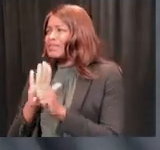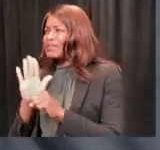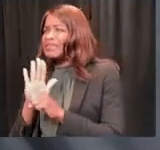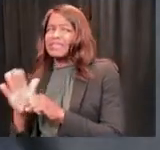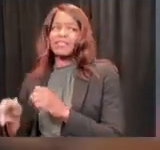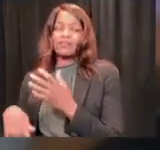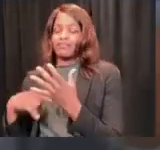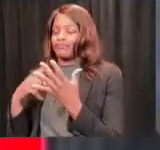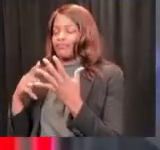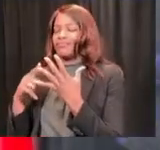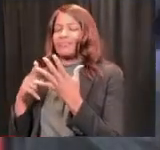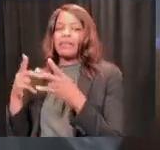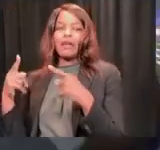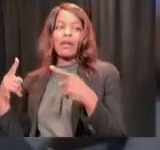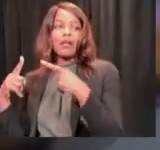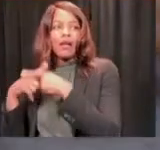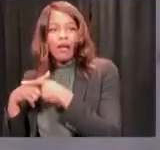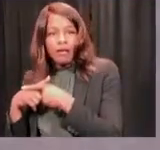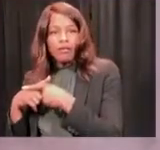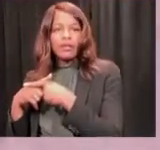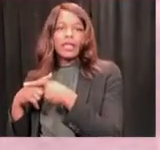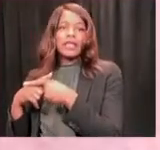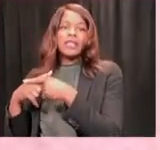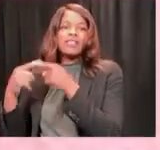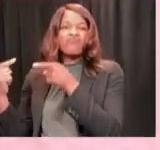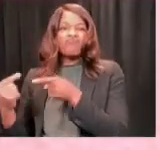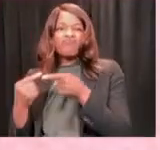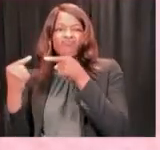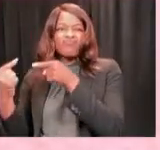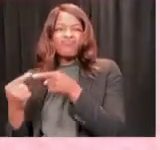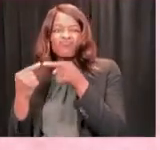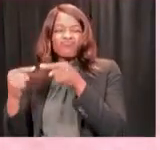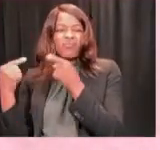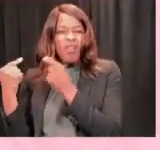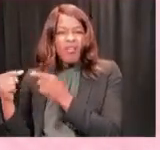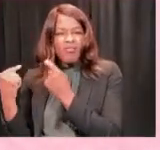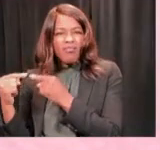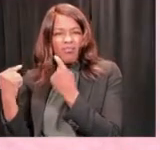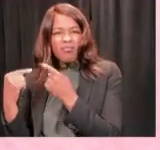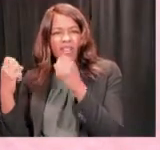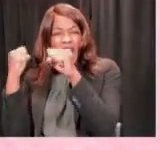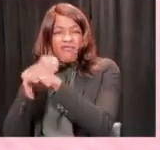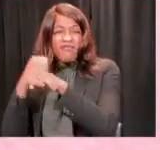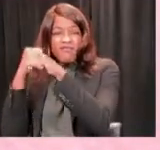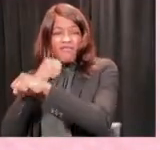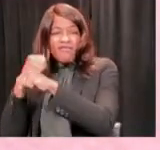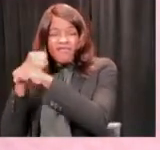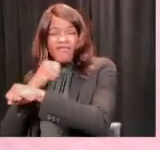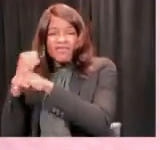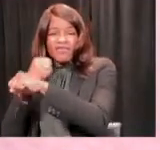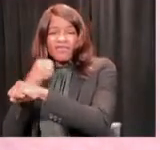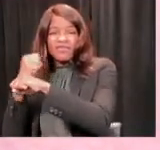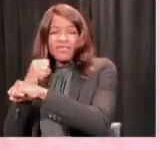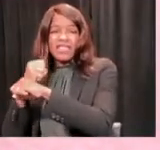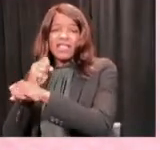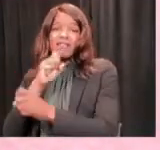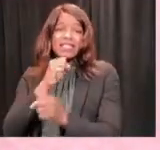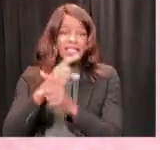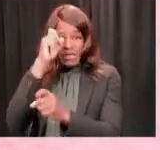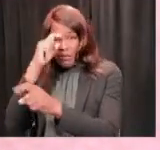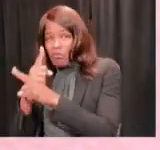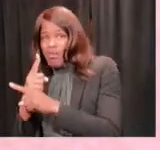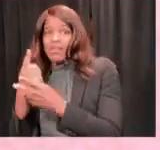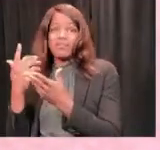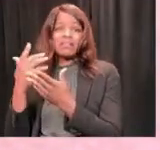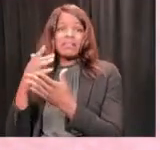Conflict, constant fighting. All right, fighting between siblings, fighting between parents,